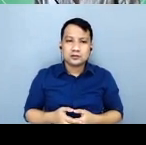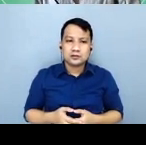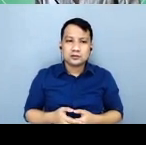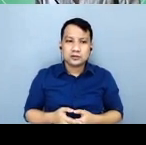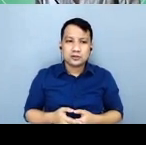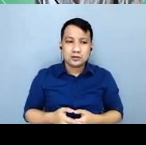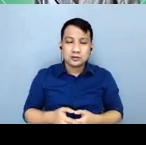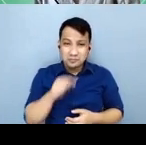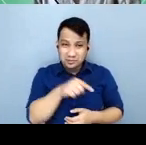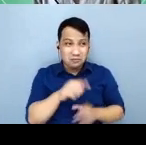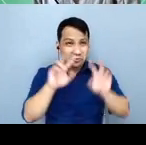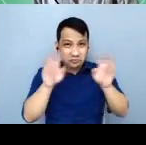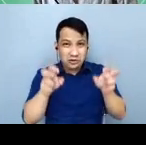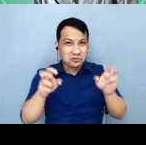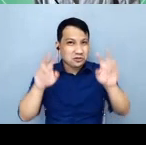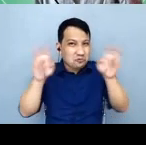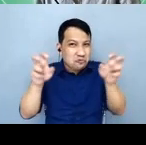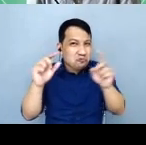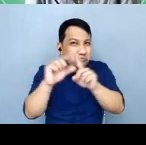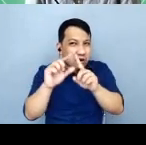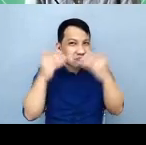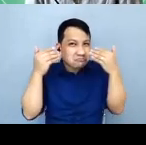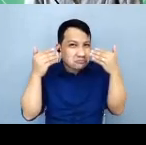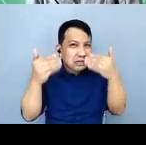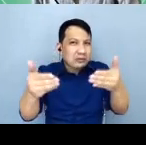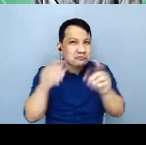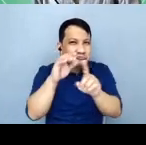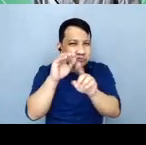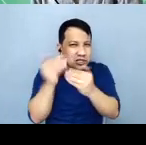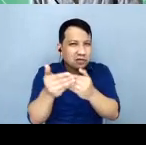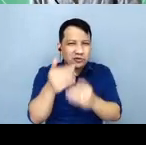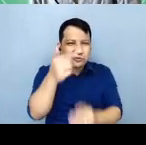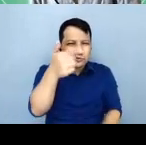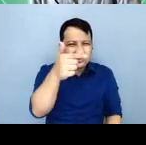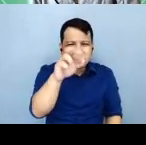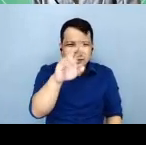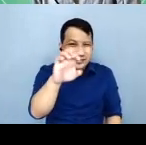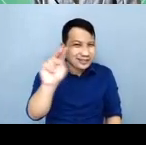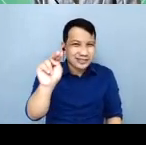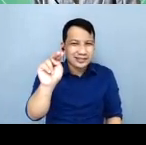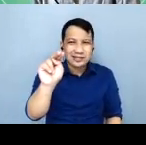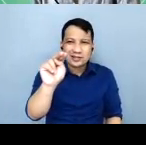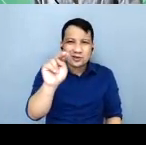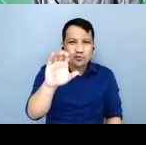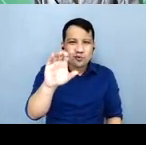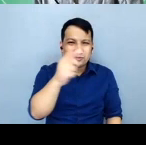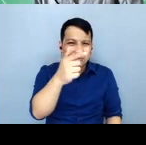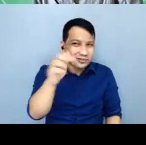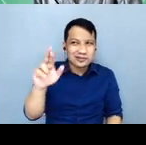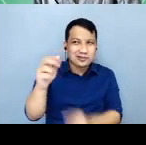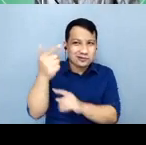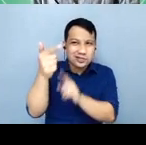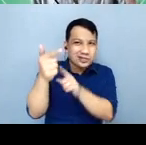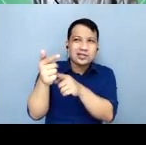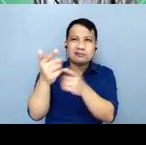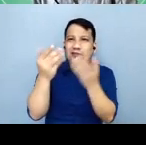put on being sustainable and following these green trends has also created a negative reaction for many businesses and